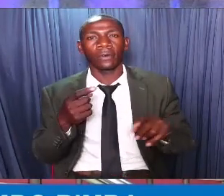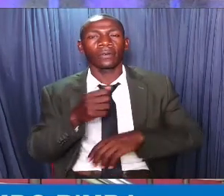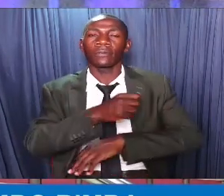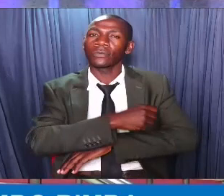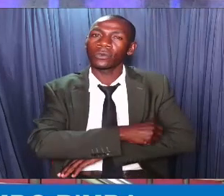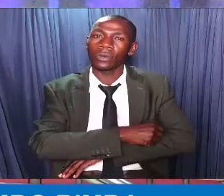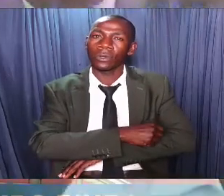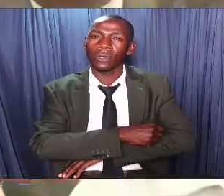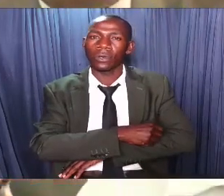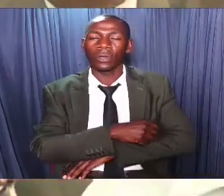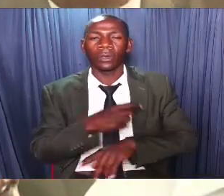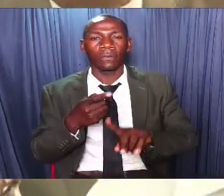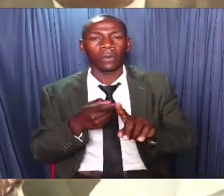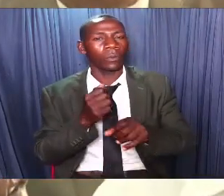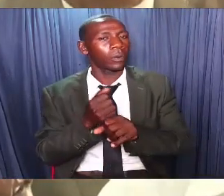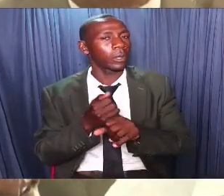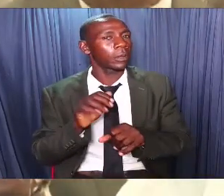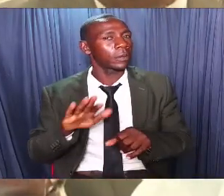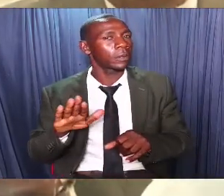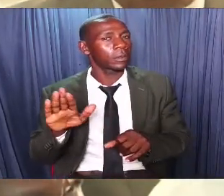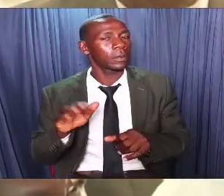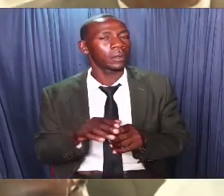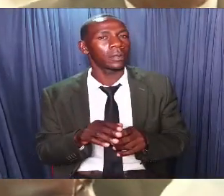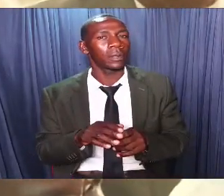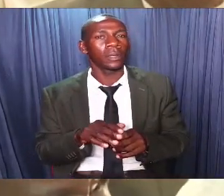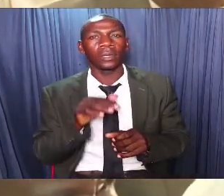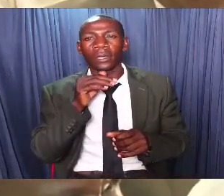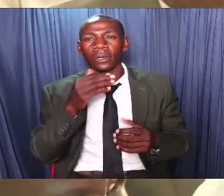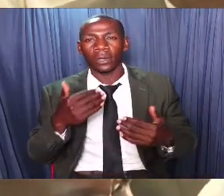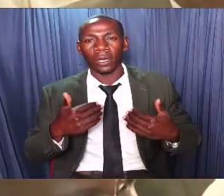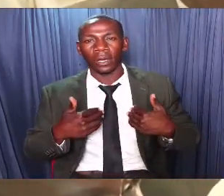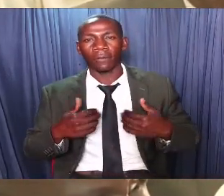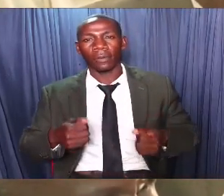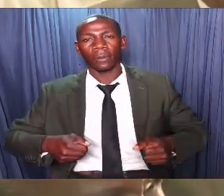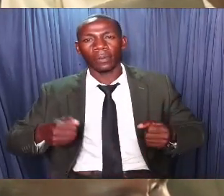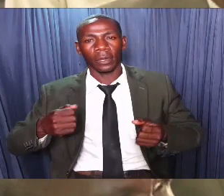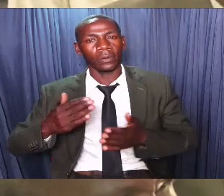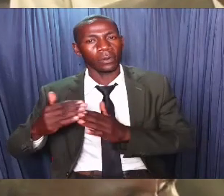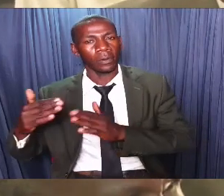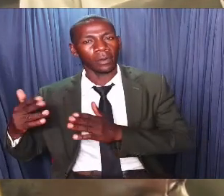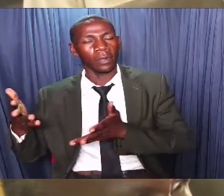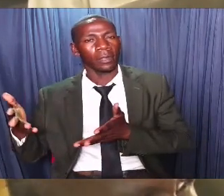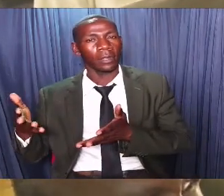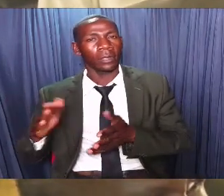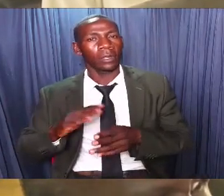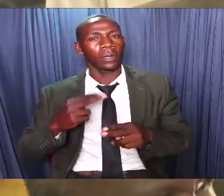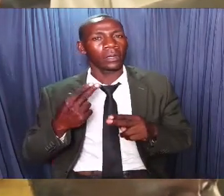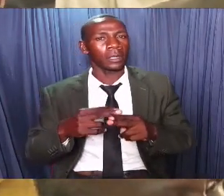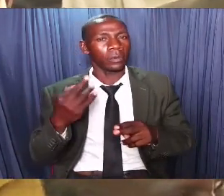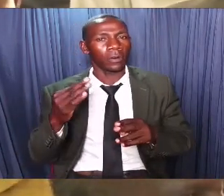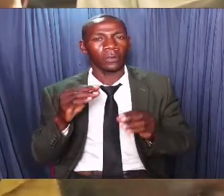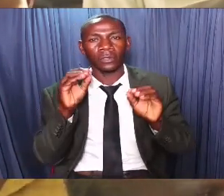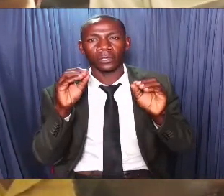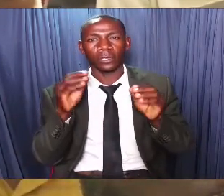And you've come from school. Au kibaruani kwako. Maybe from your place of work. Maana hujapata nguvu ya kupanga nyumba. Because you've not rented for wakati yourself. Wakati wa ibada. This is a